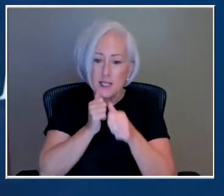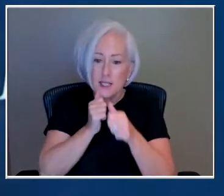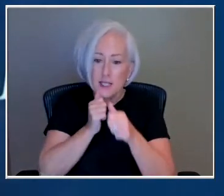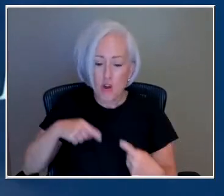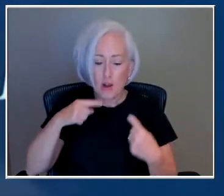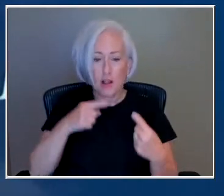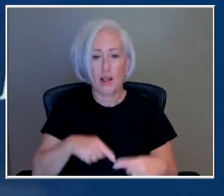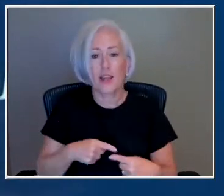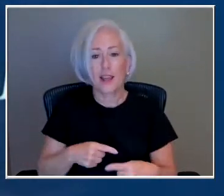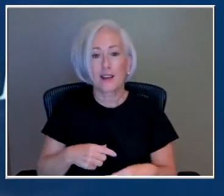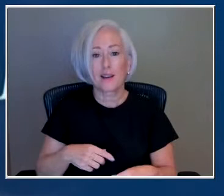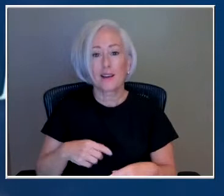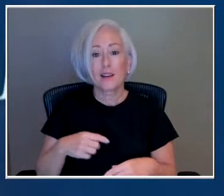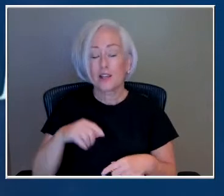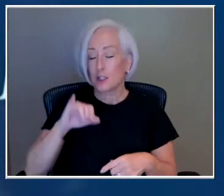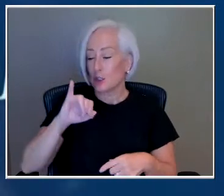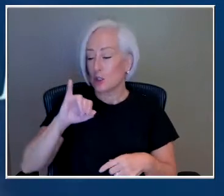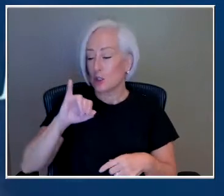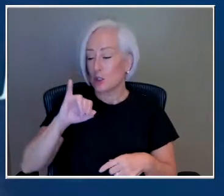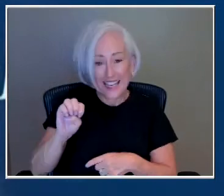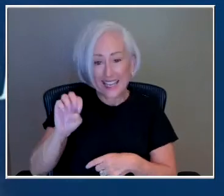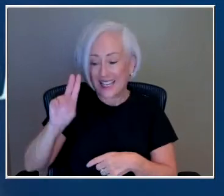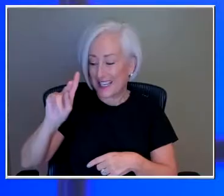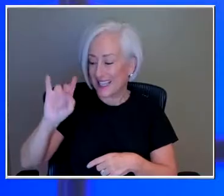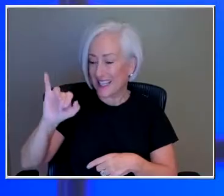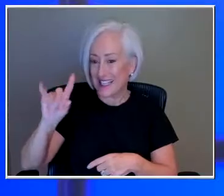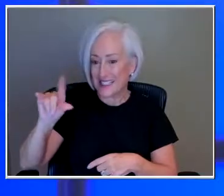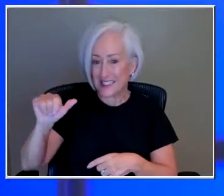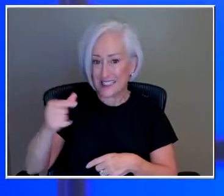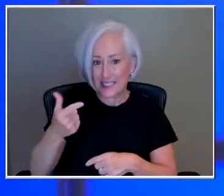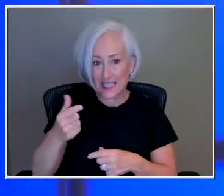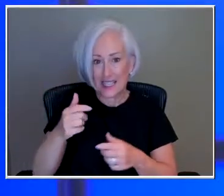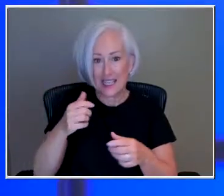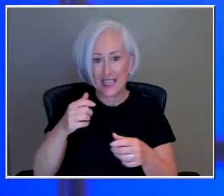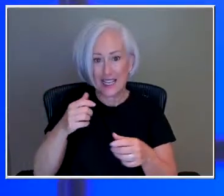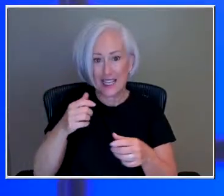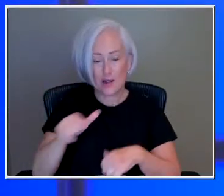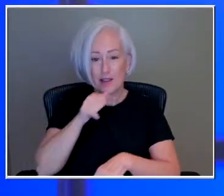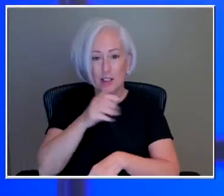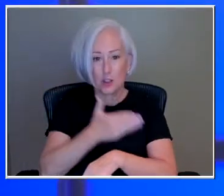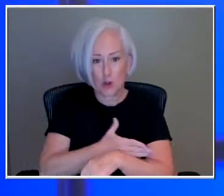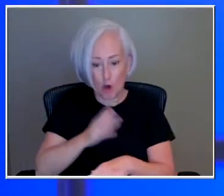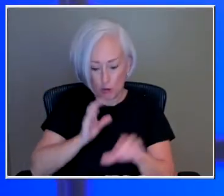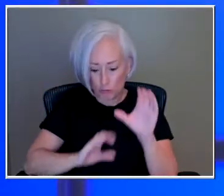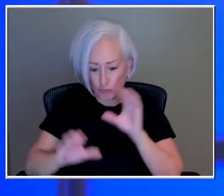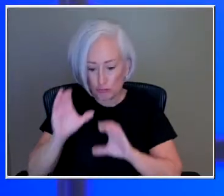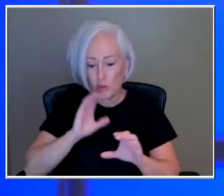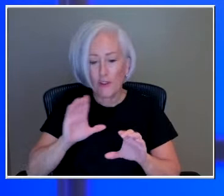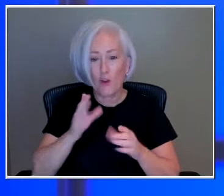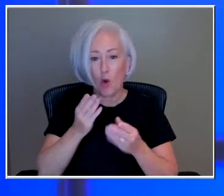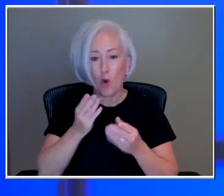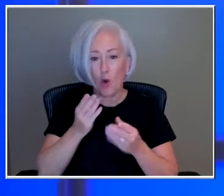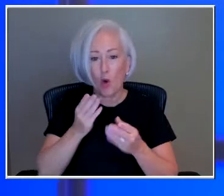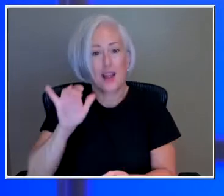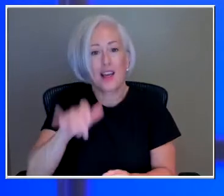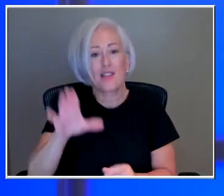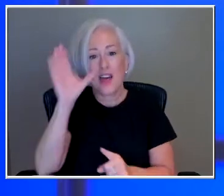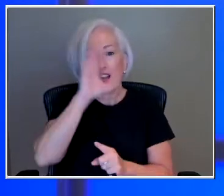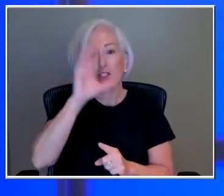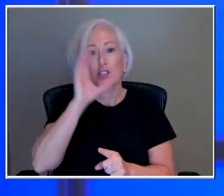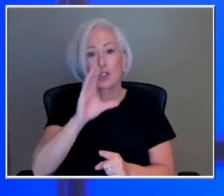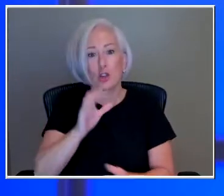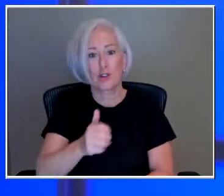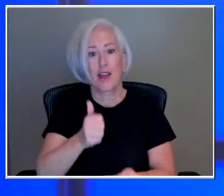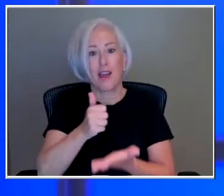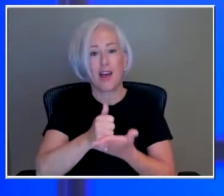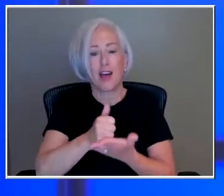condition prompted his daughter to search for a solution. That search saved a father and son from continued suffering and brought them here